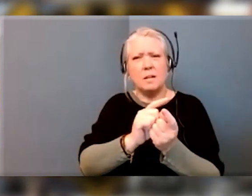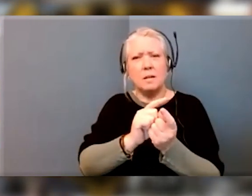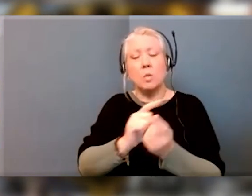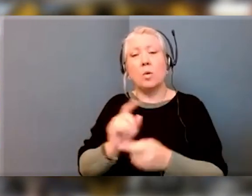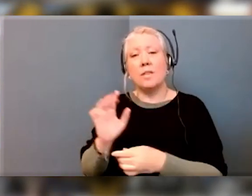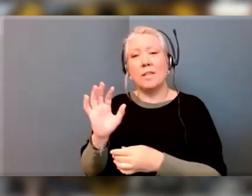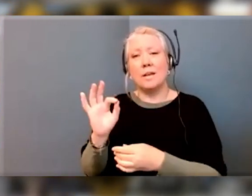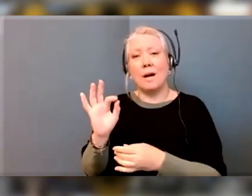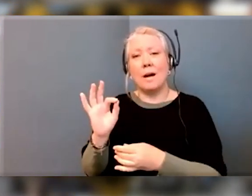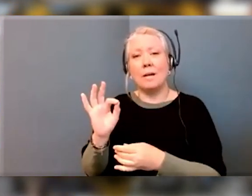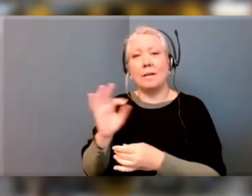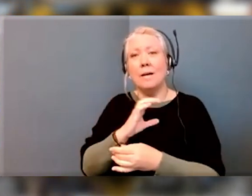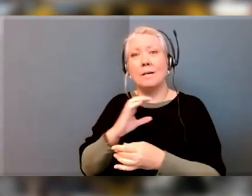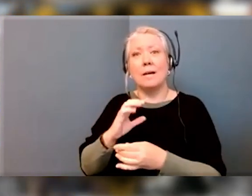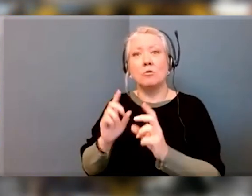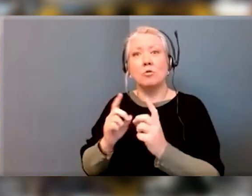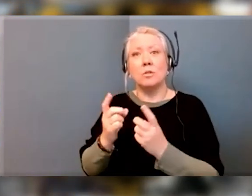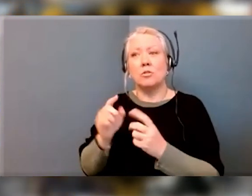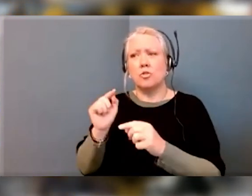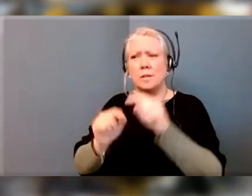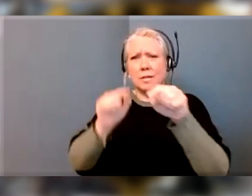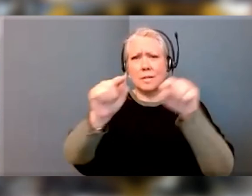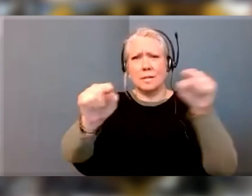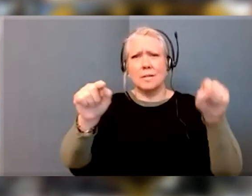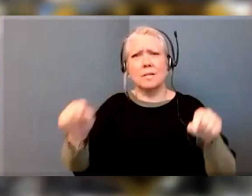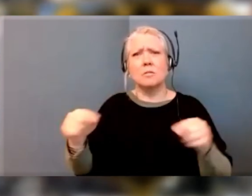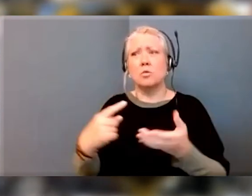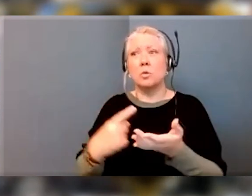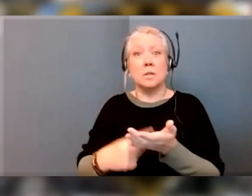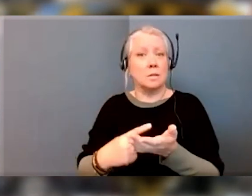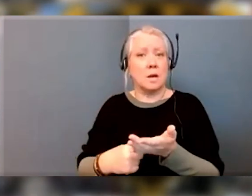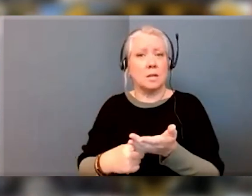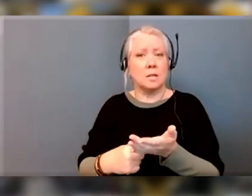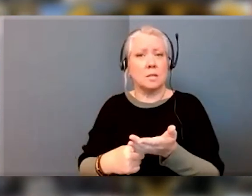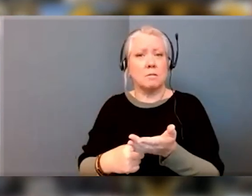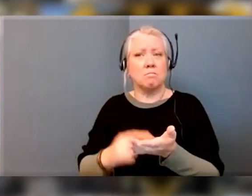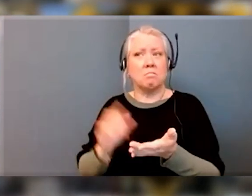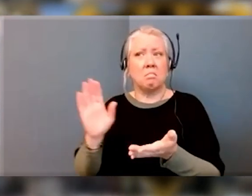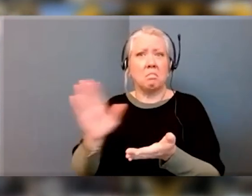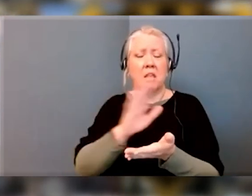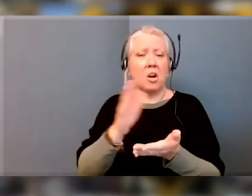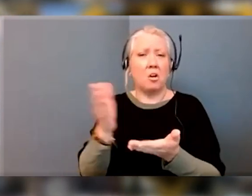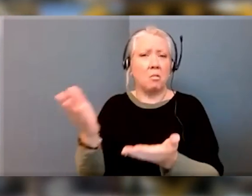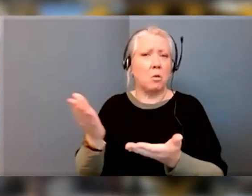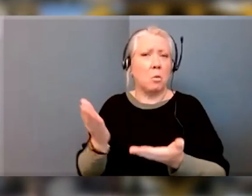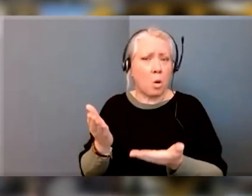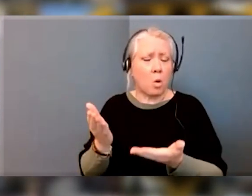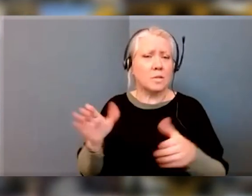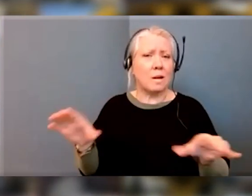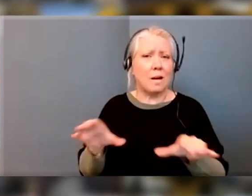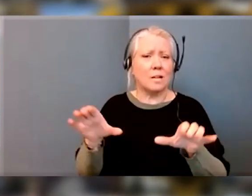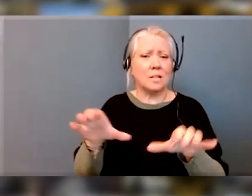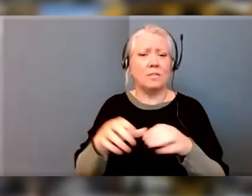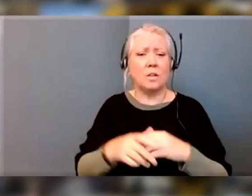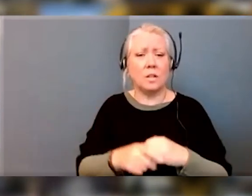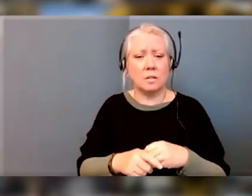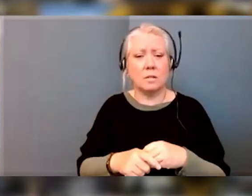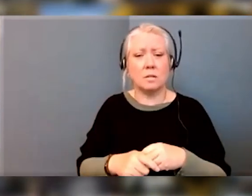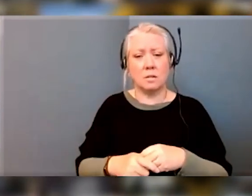about the proposed activities. So each of these, just to give you a quick background,